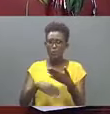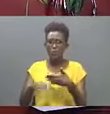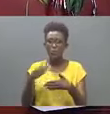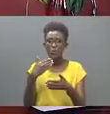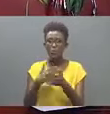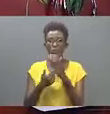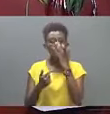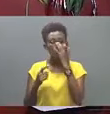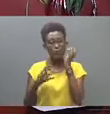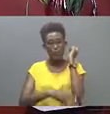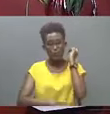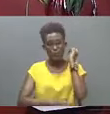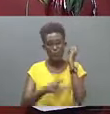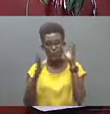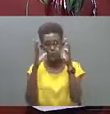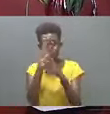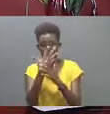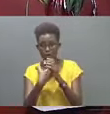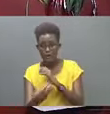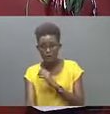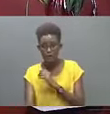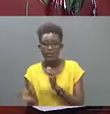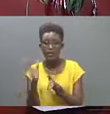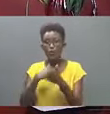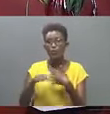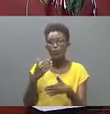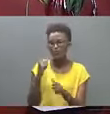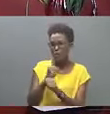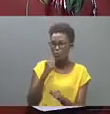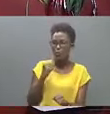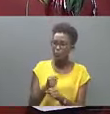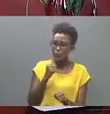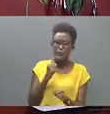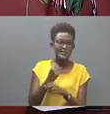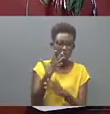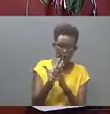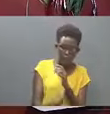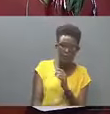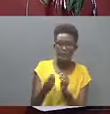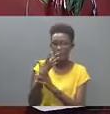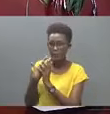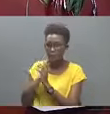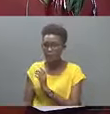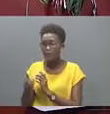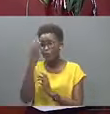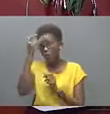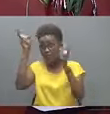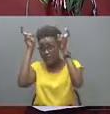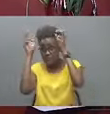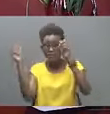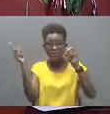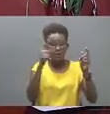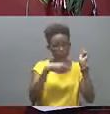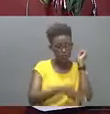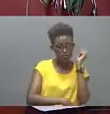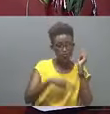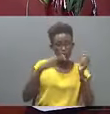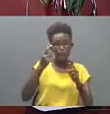have lost all that you have gained, because the devil has stolen it from